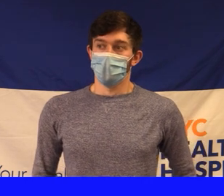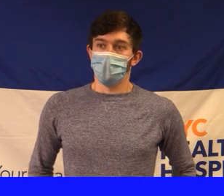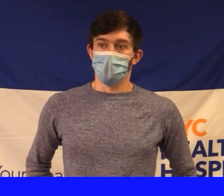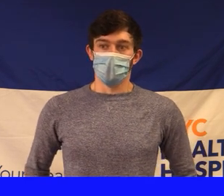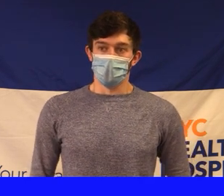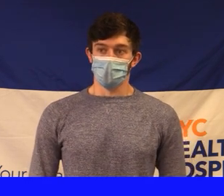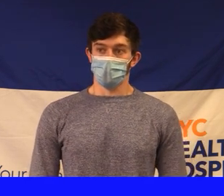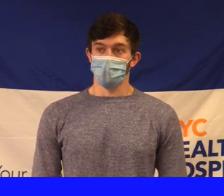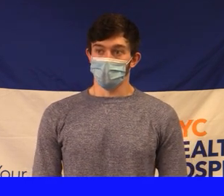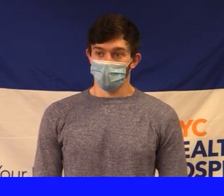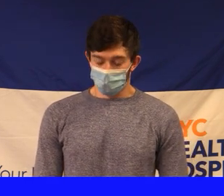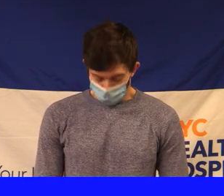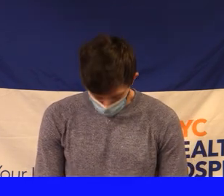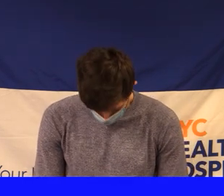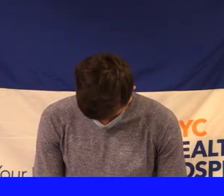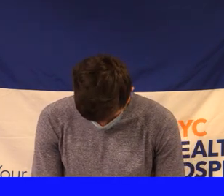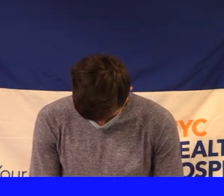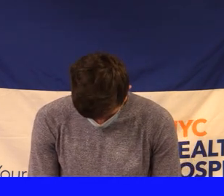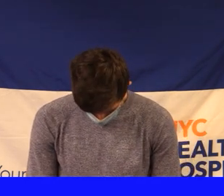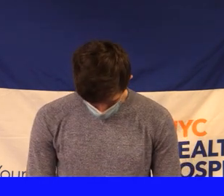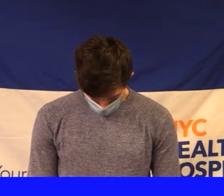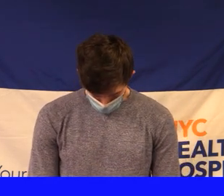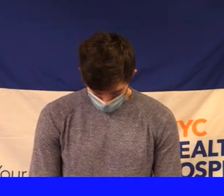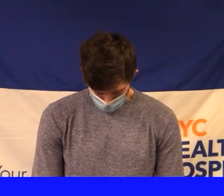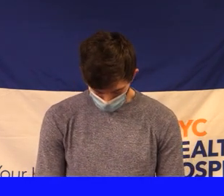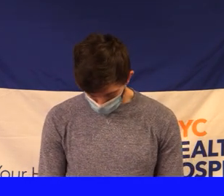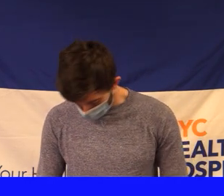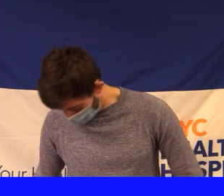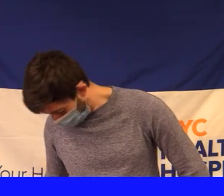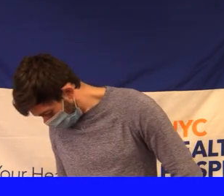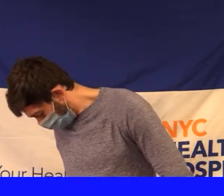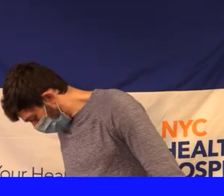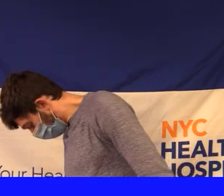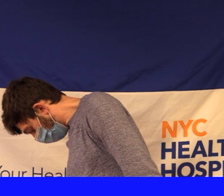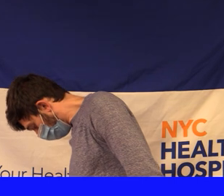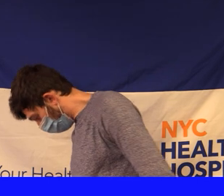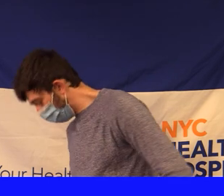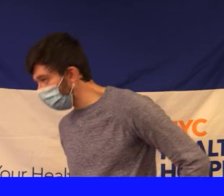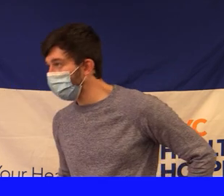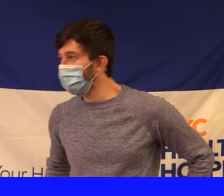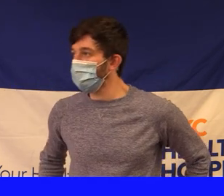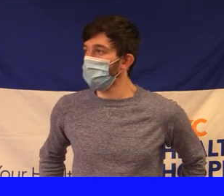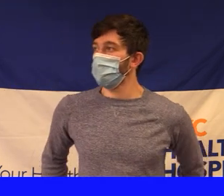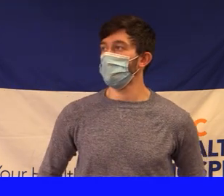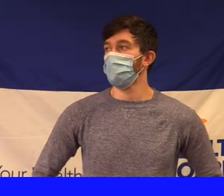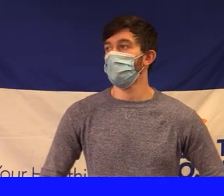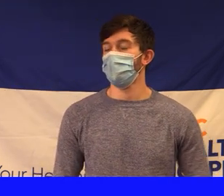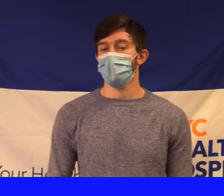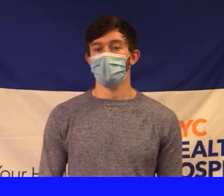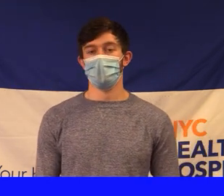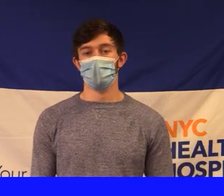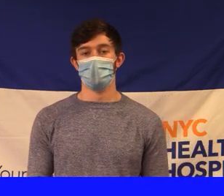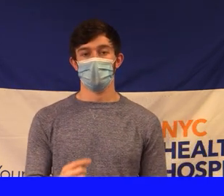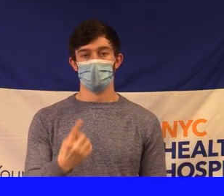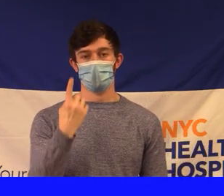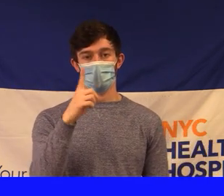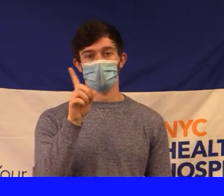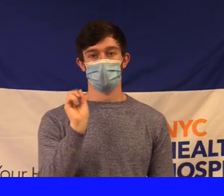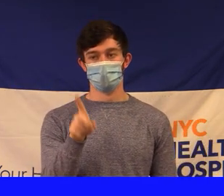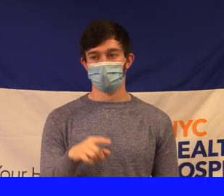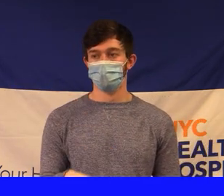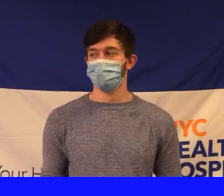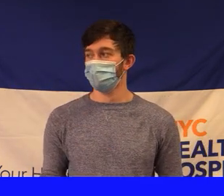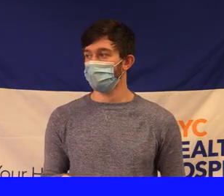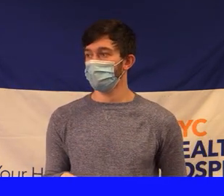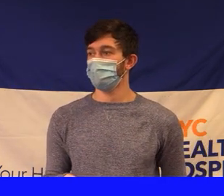Thank you. Thank you. Other comments, questions? One quick question with a simple answer. Is this,